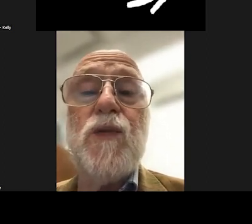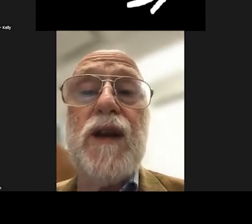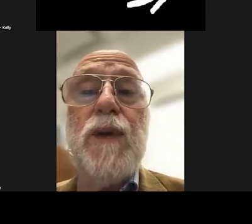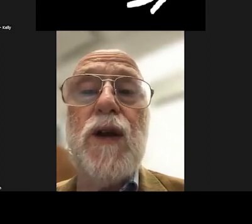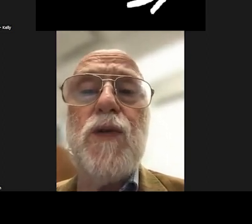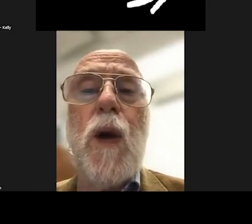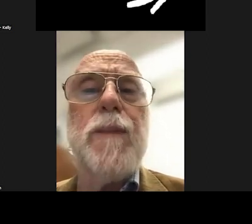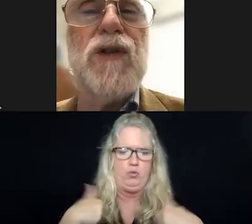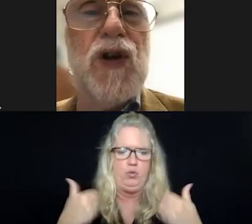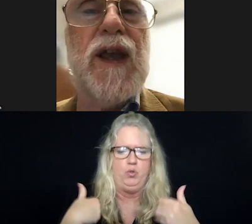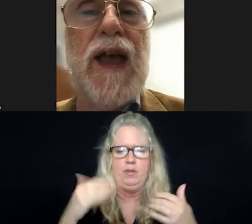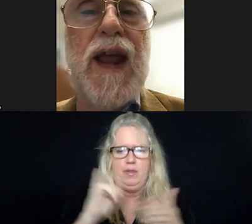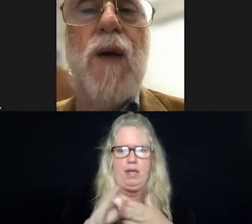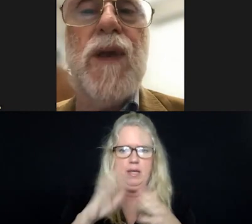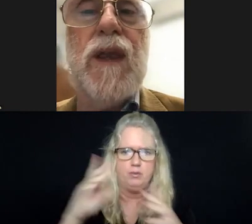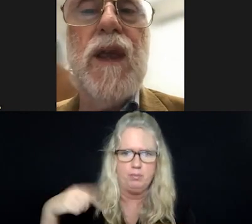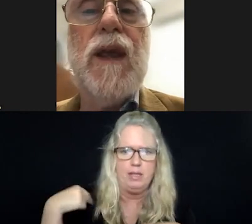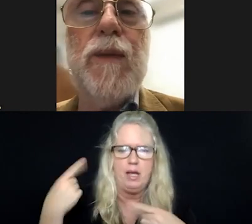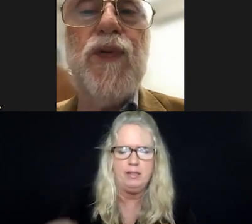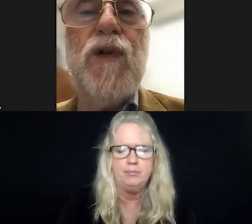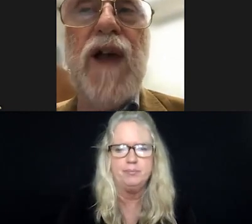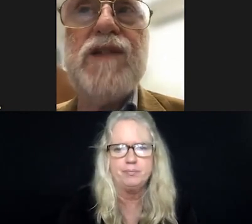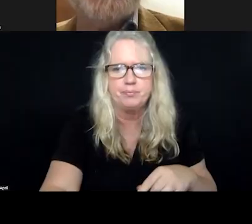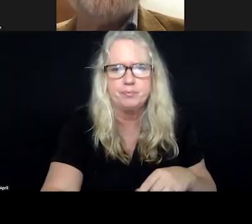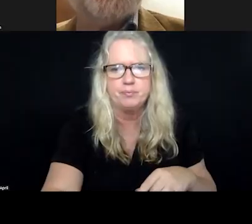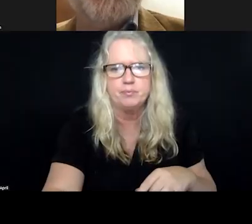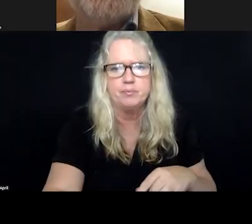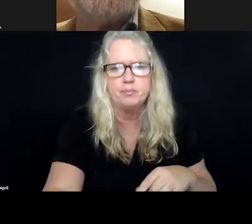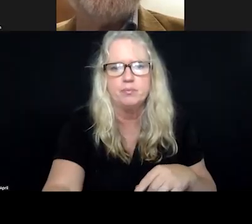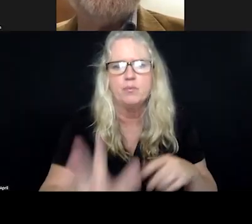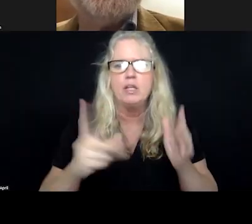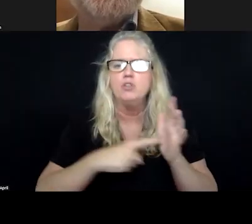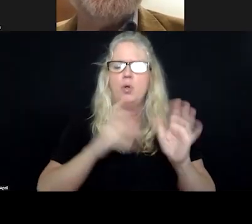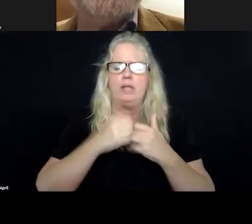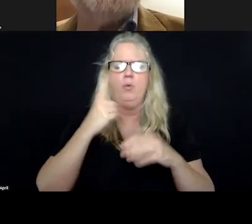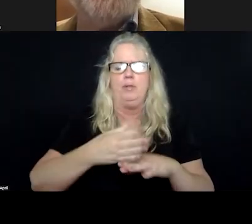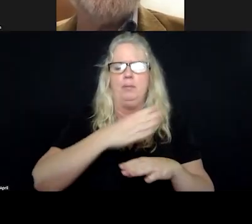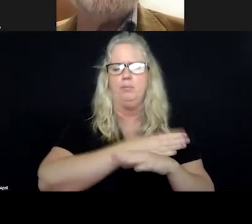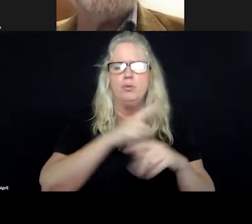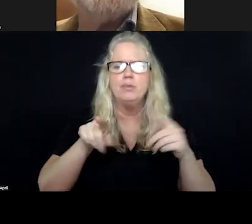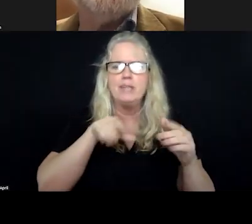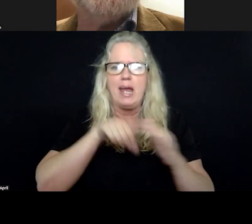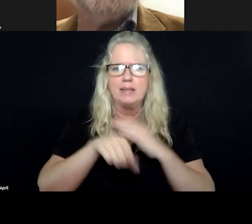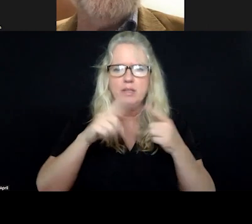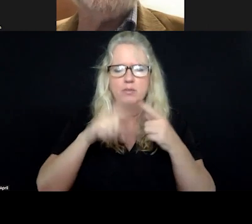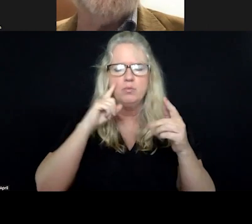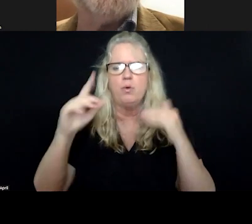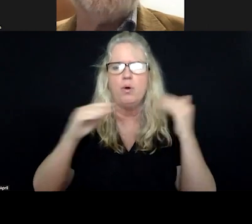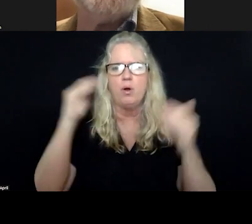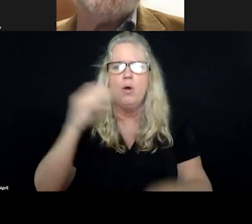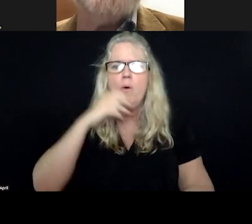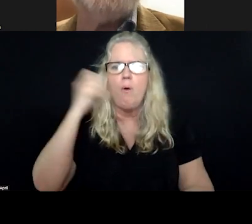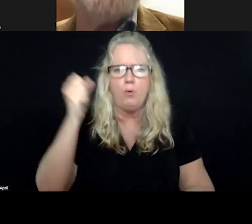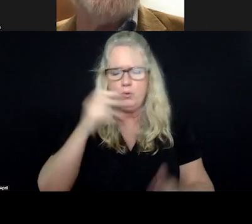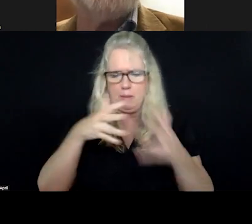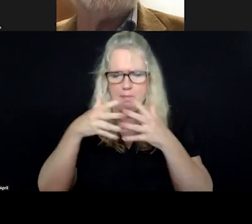that's already been underway, but looking at how we improve access for older Americans. Also, for the